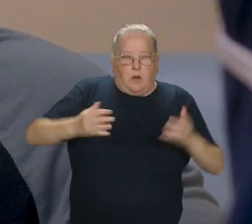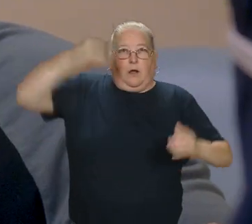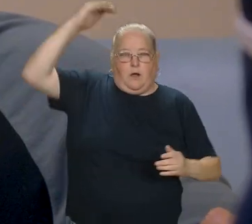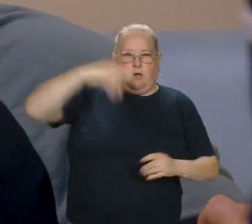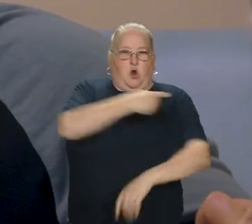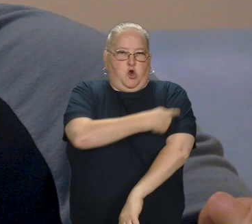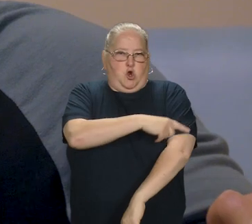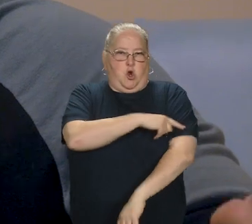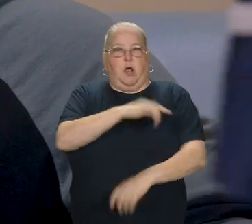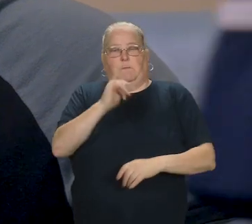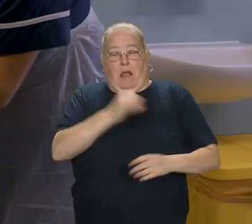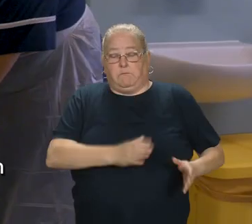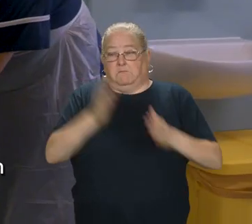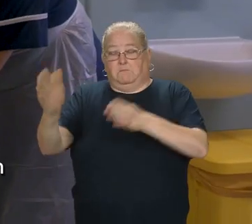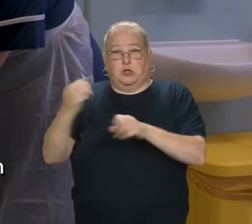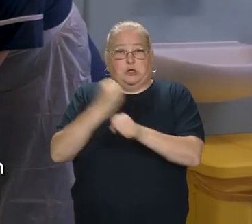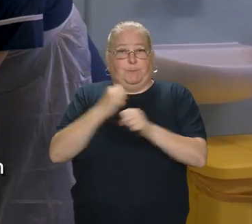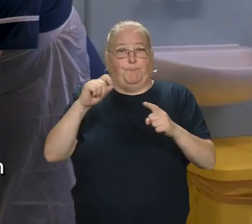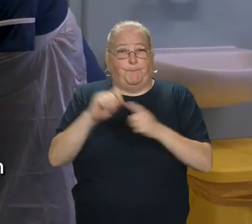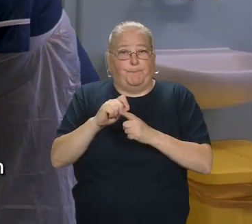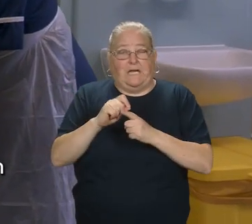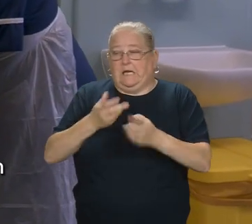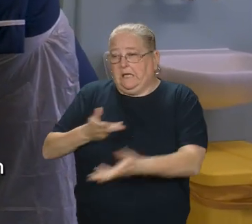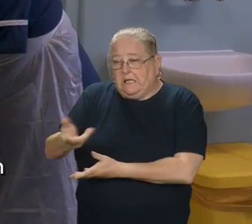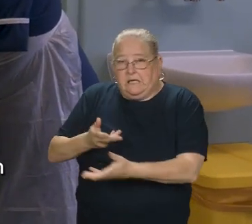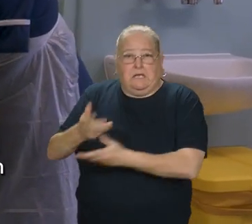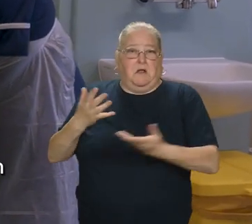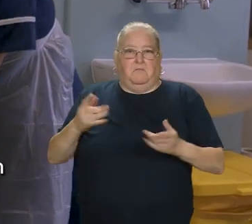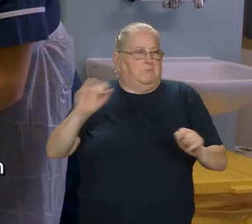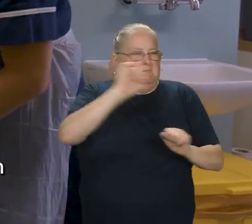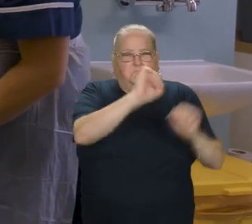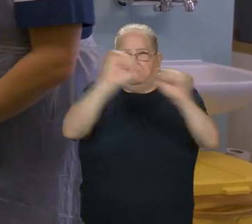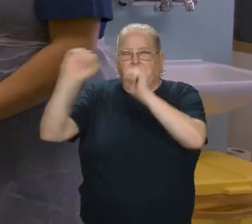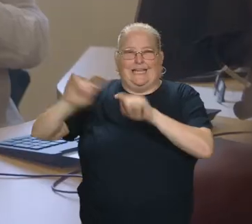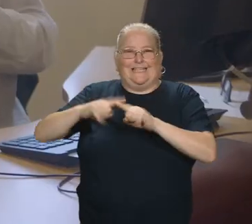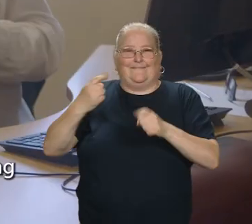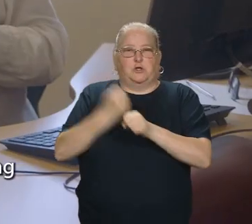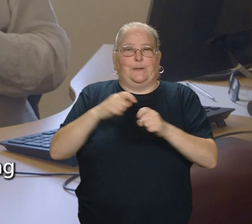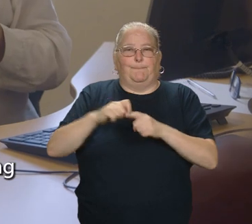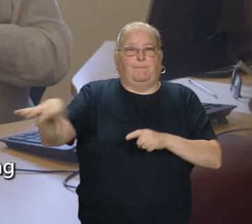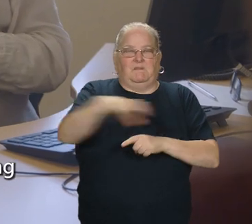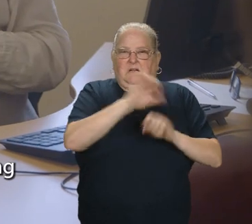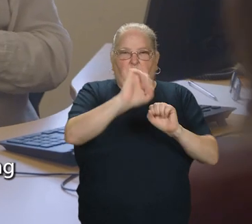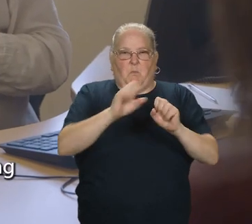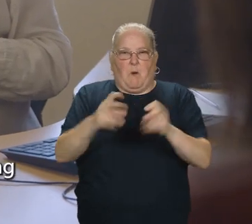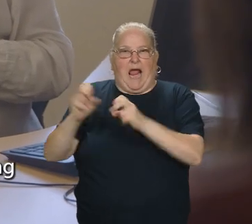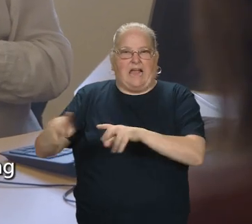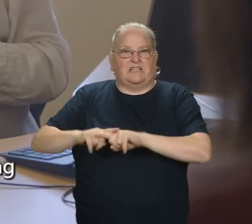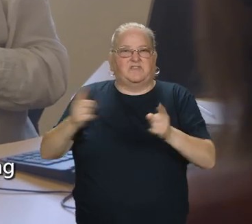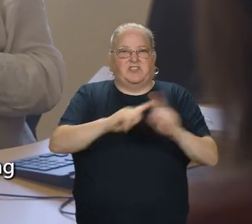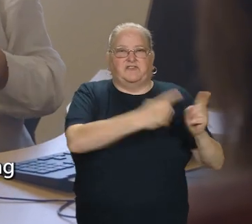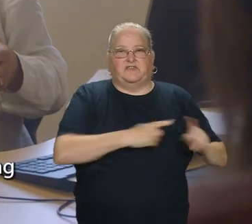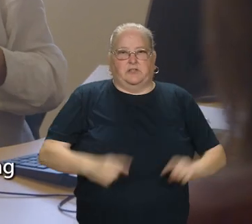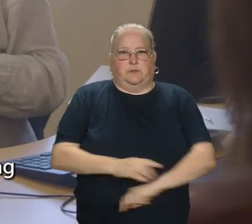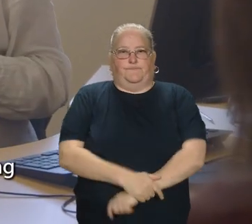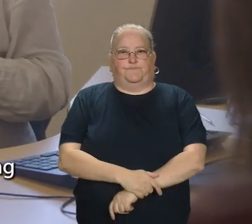you might be asked to go for your blood tests before the other parts of your health check are carried out. But if you feel anxious about